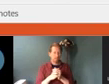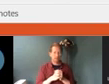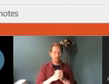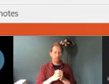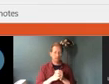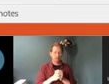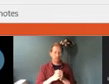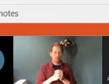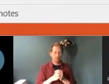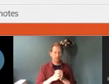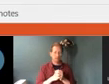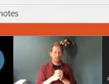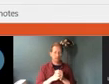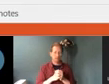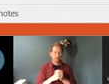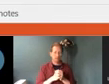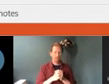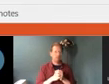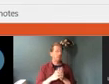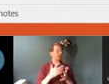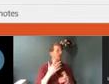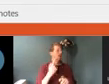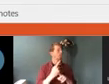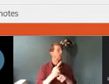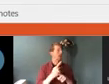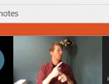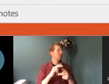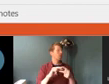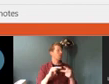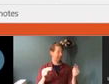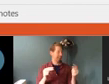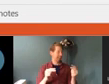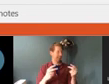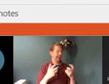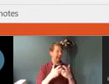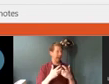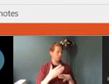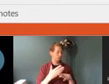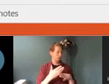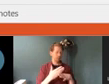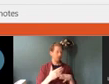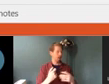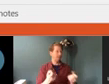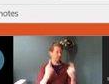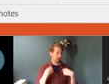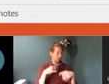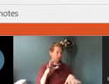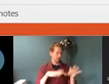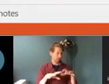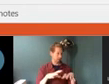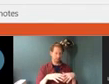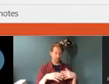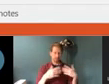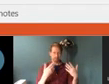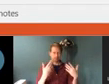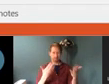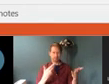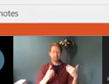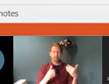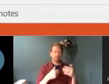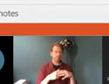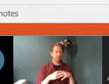together physically, so Y chromosome is one physical entity, and all the Y chromosomal markers sit on it like the